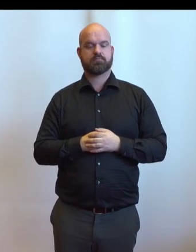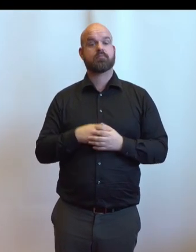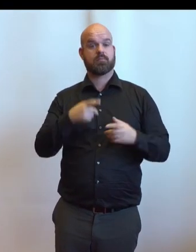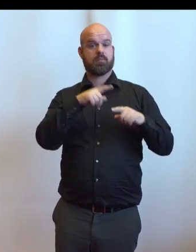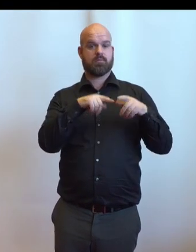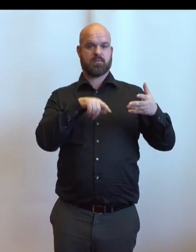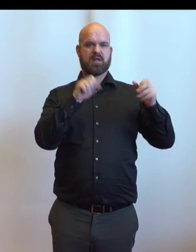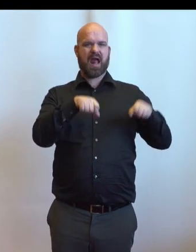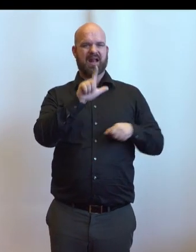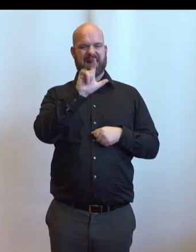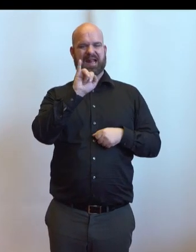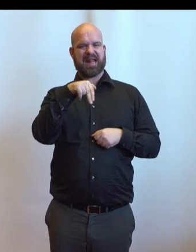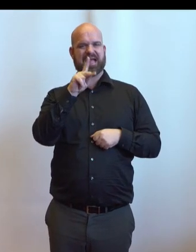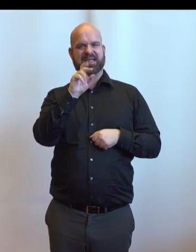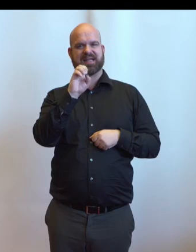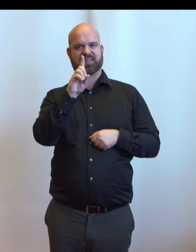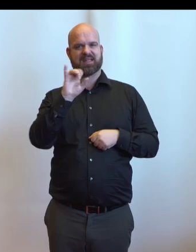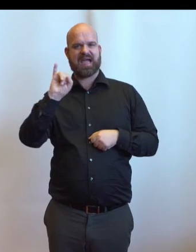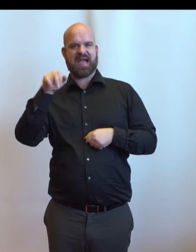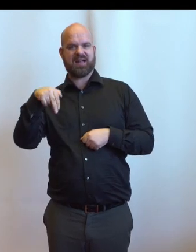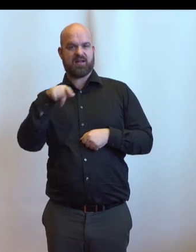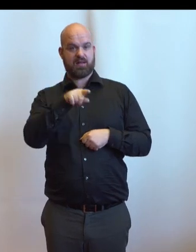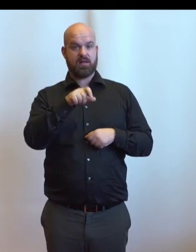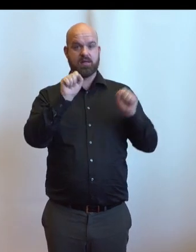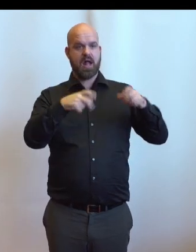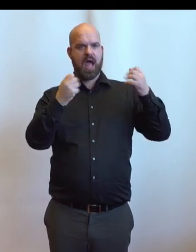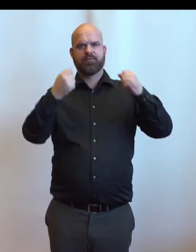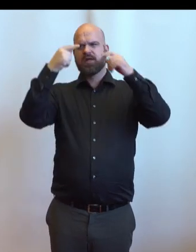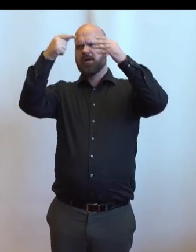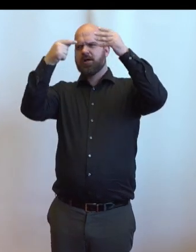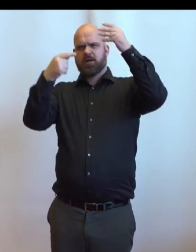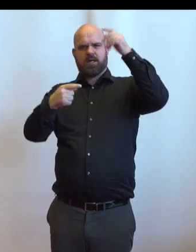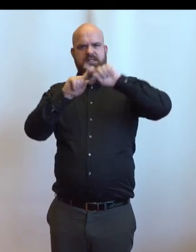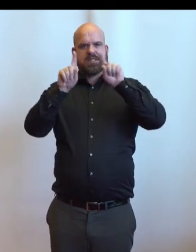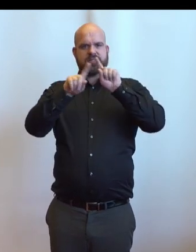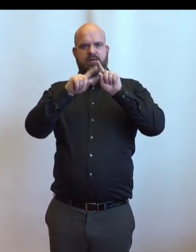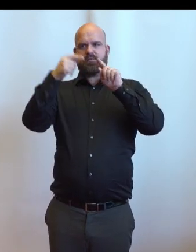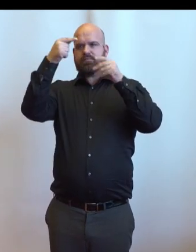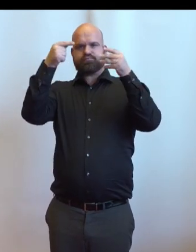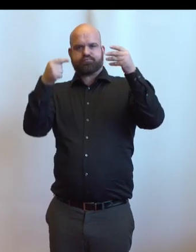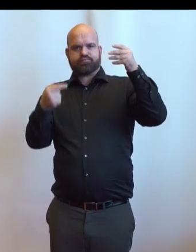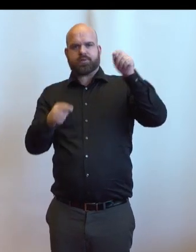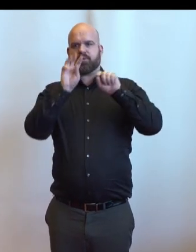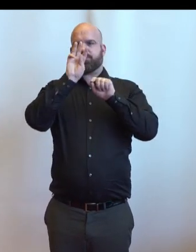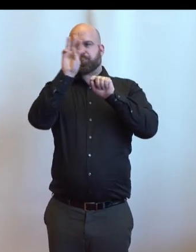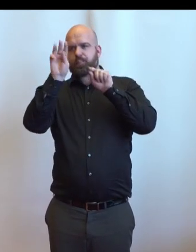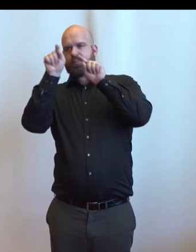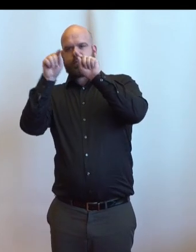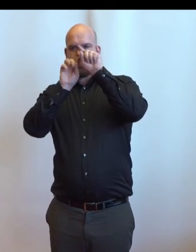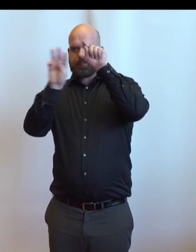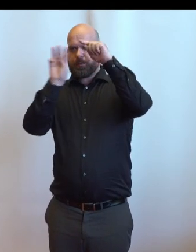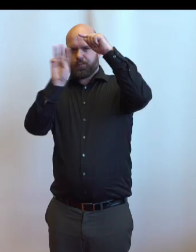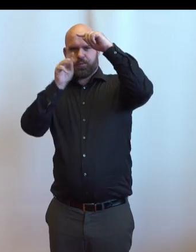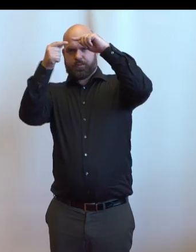website, all the links when it's available. The iOS version will be available by 2017, the end of this